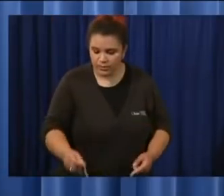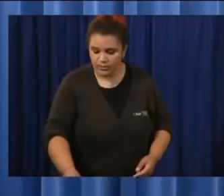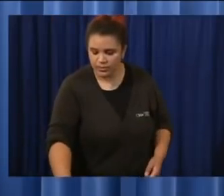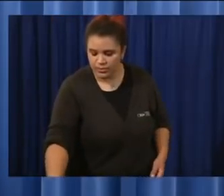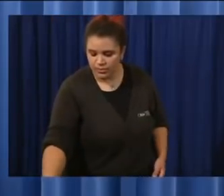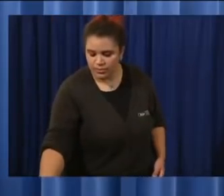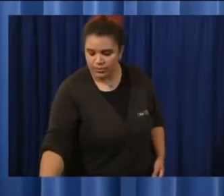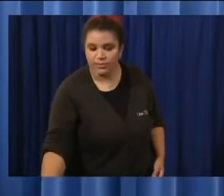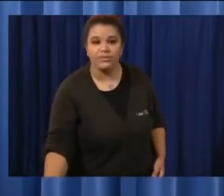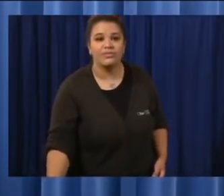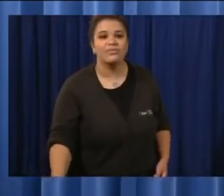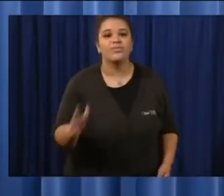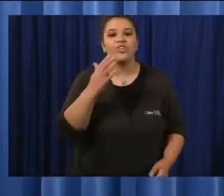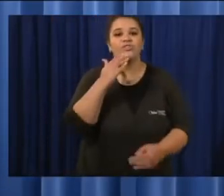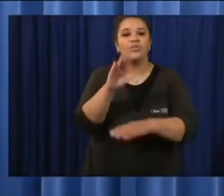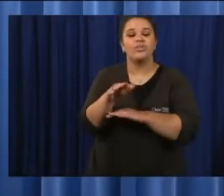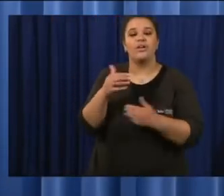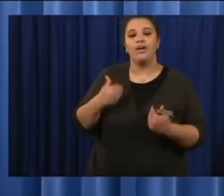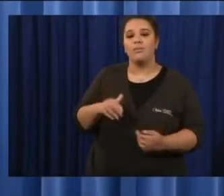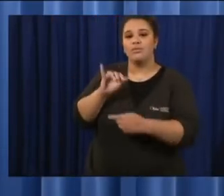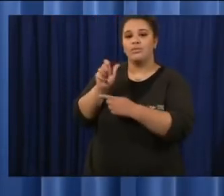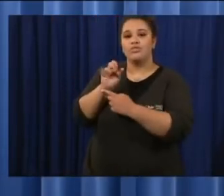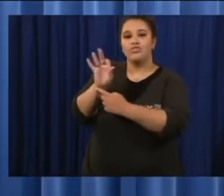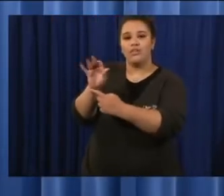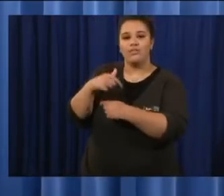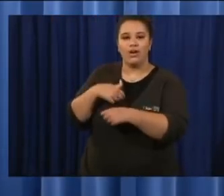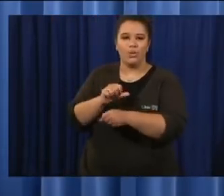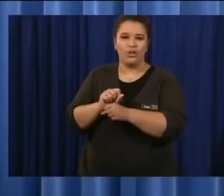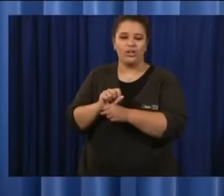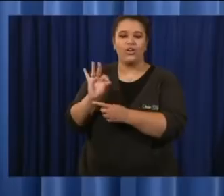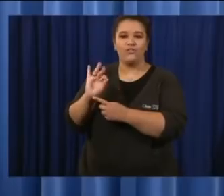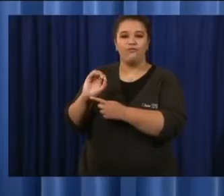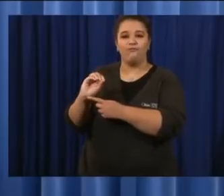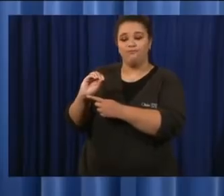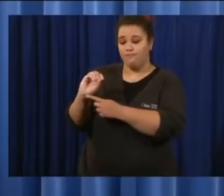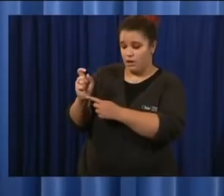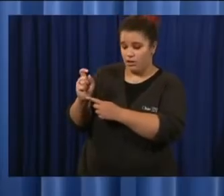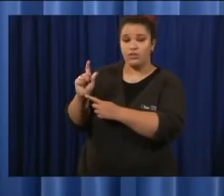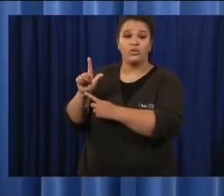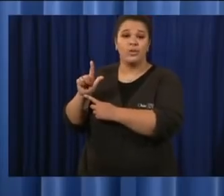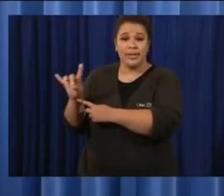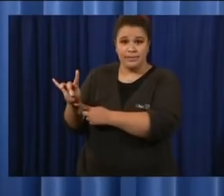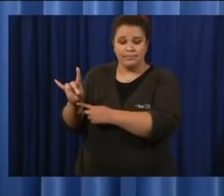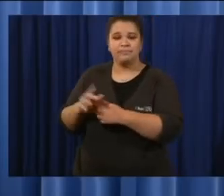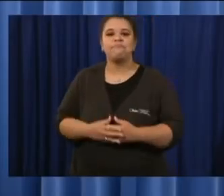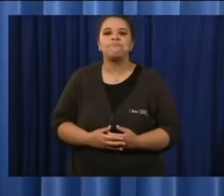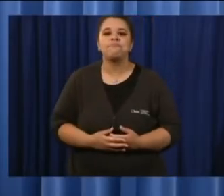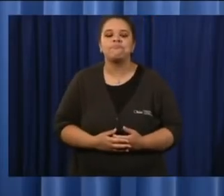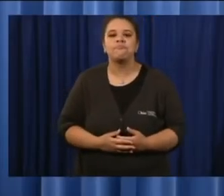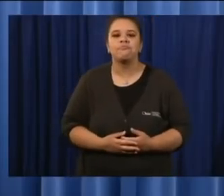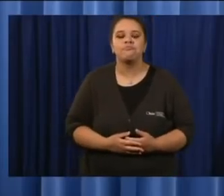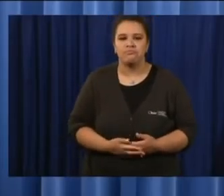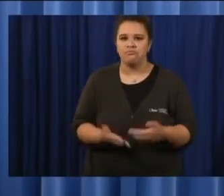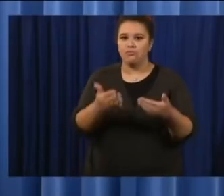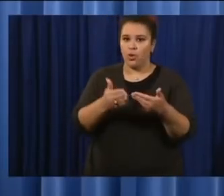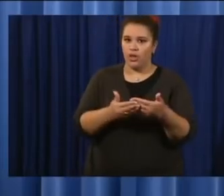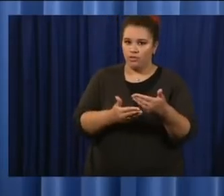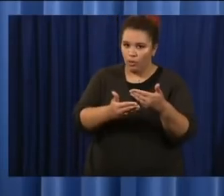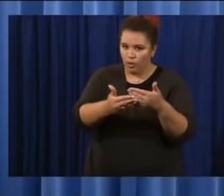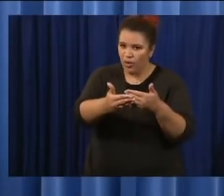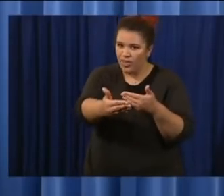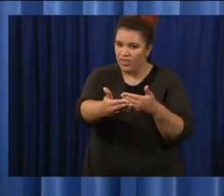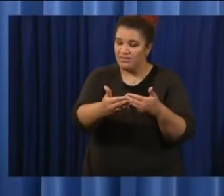Good afternoon, Governor. Jeff Reddick from ABC6, Fox 28 in Columbus. Going forward, as the economy continues